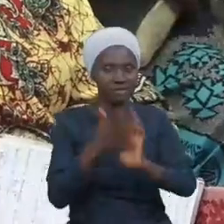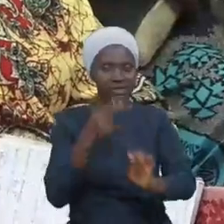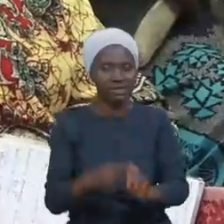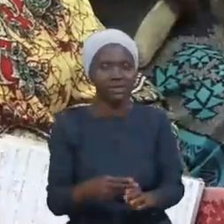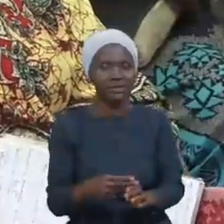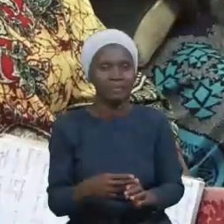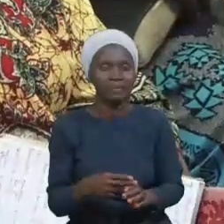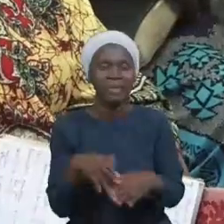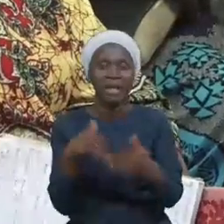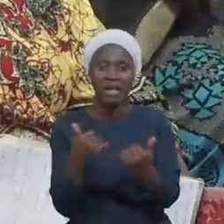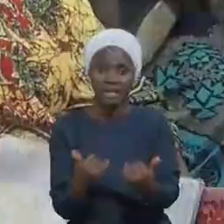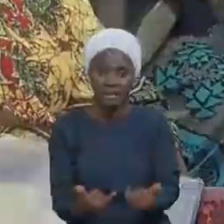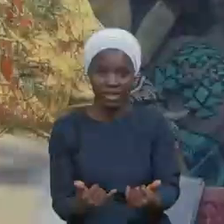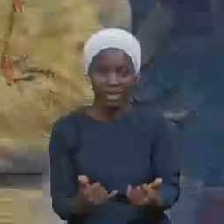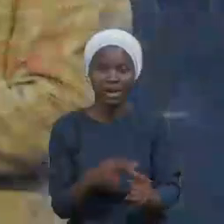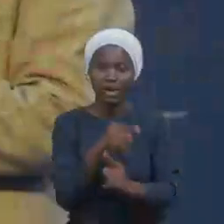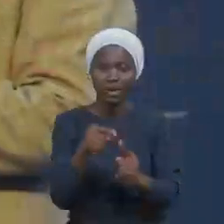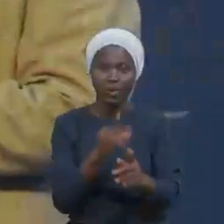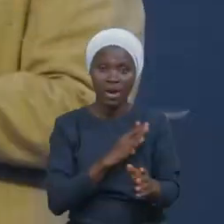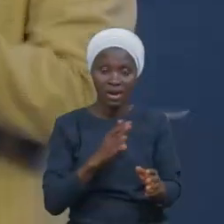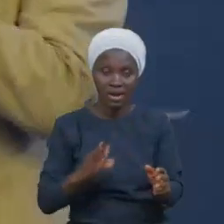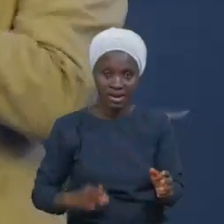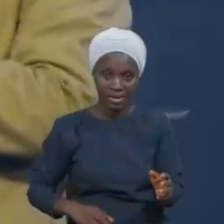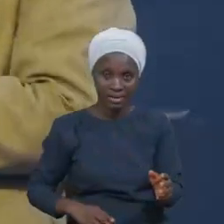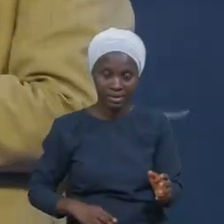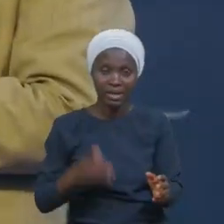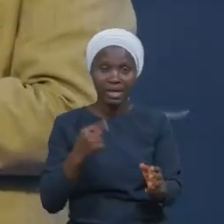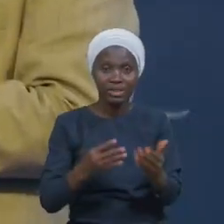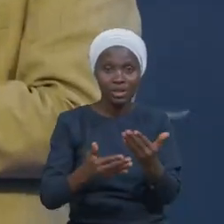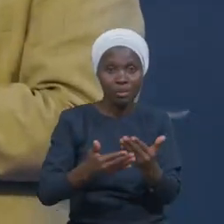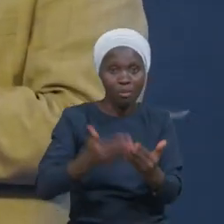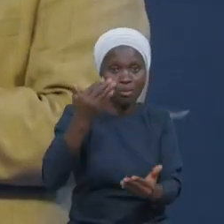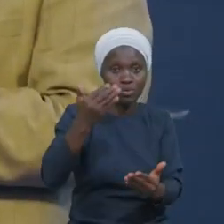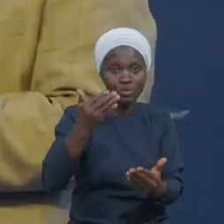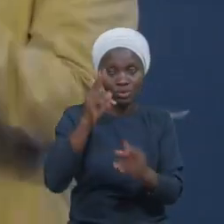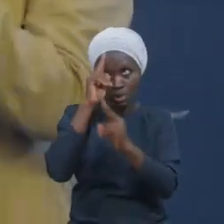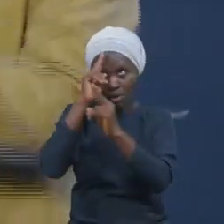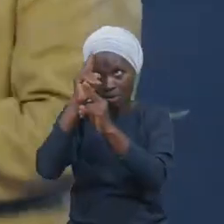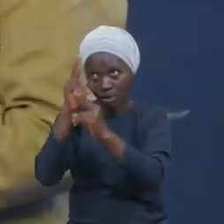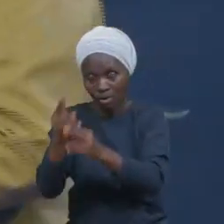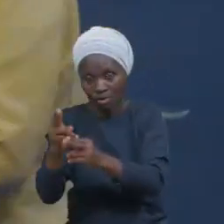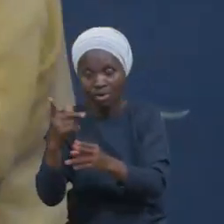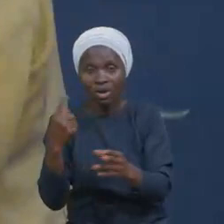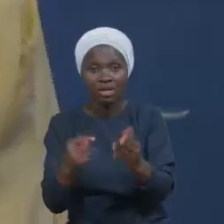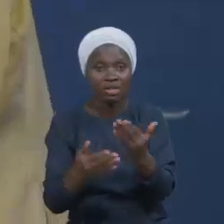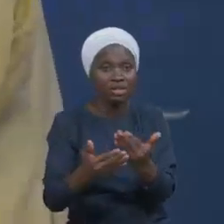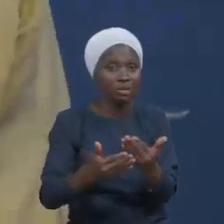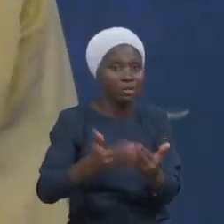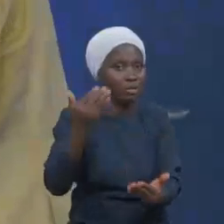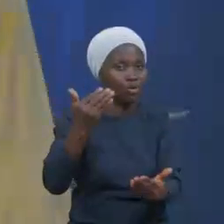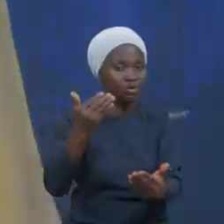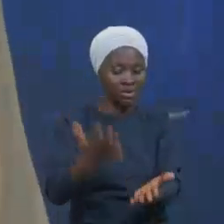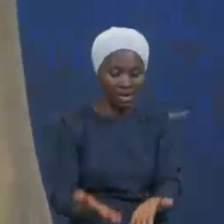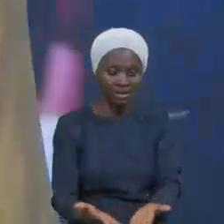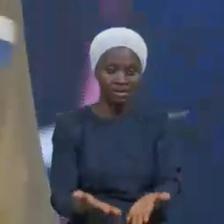Now, when Christ, the most honored, the most